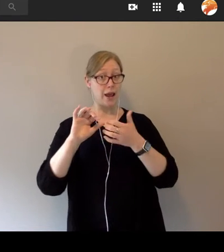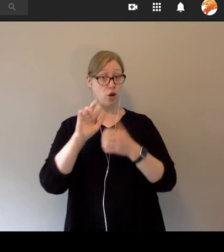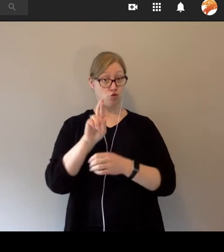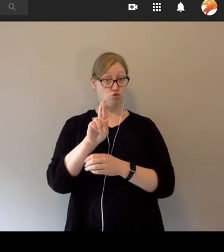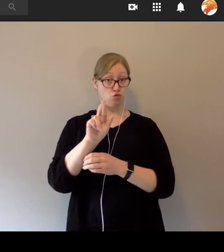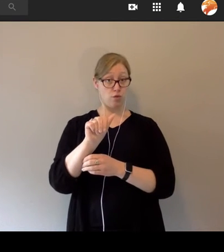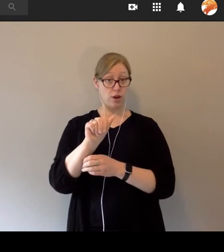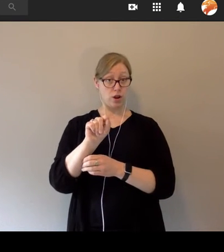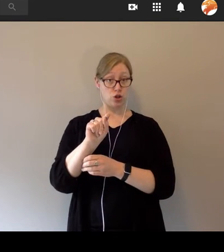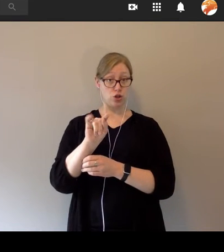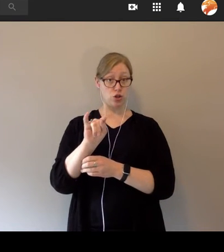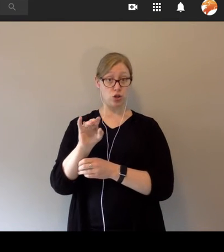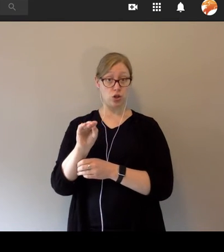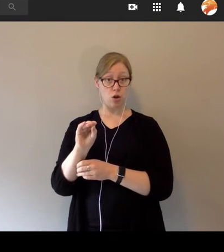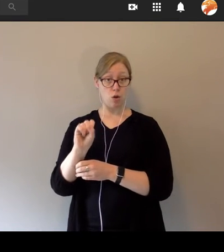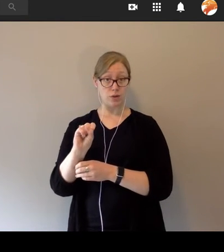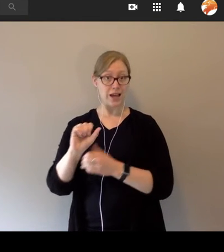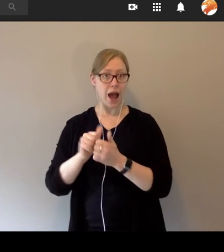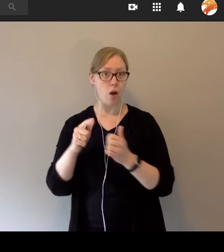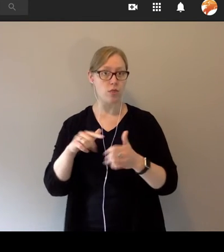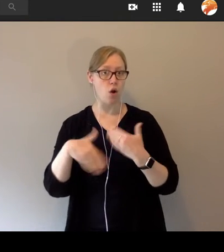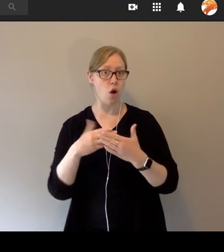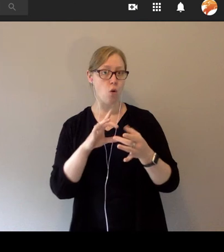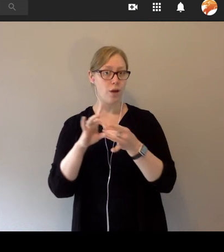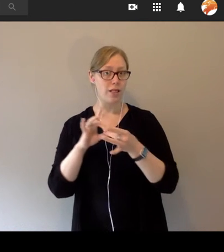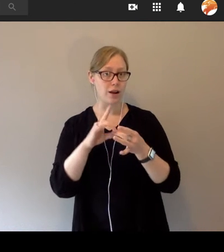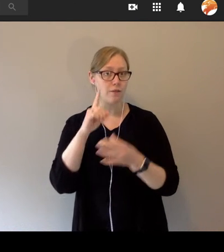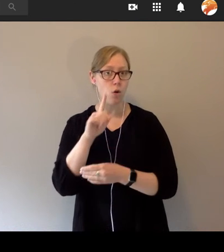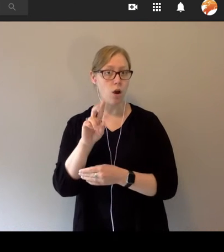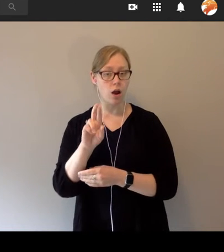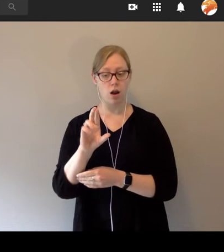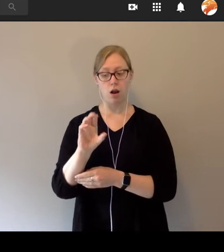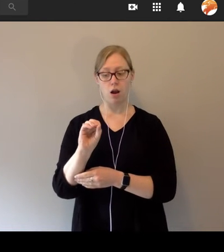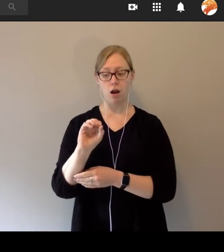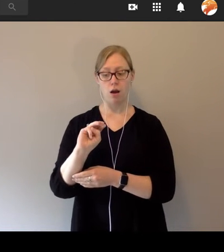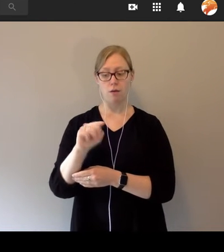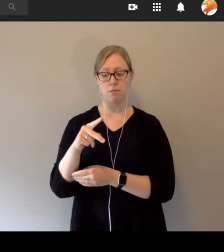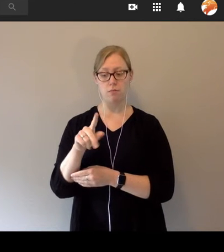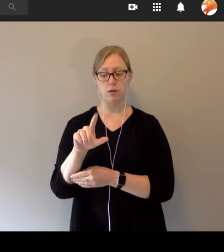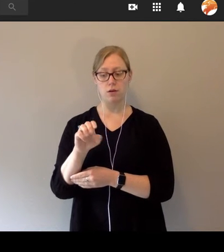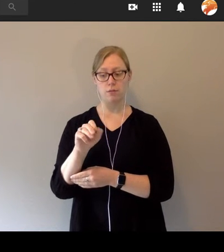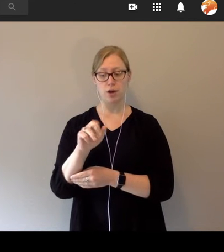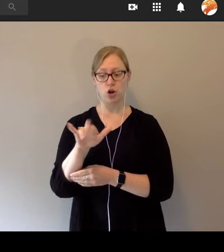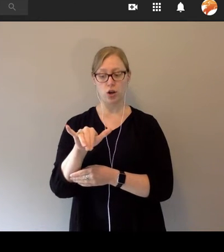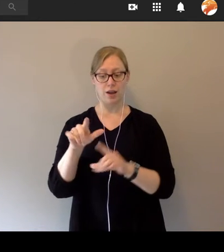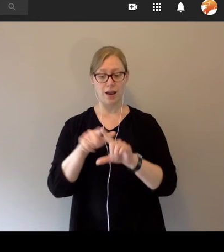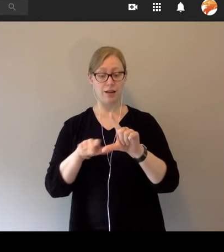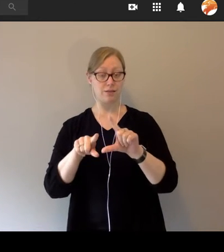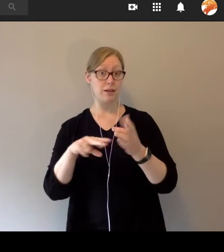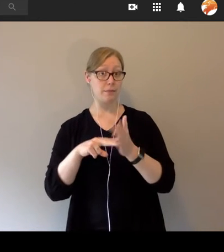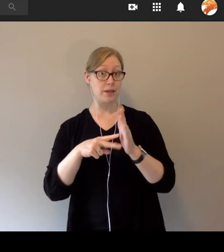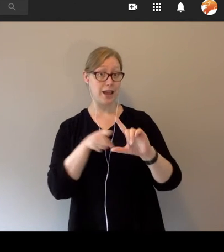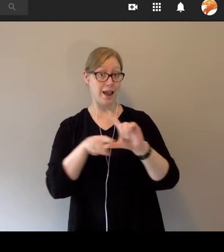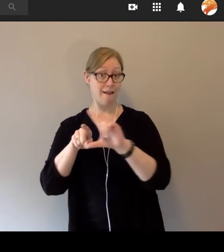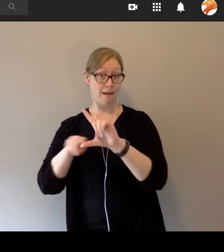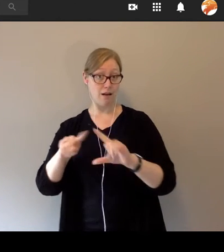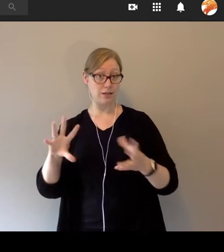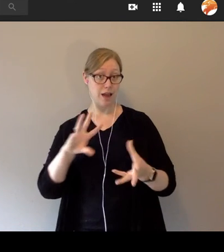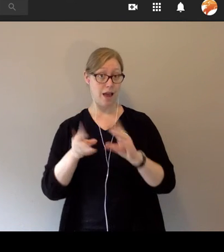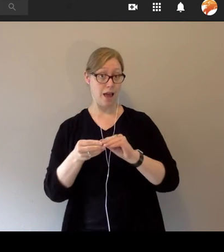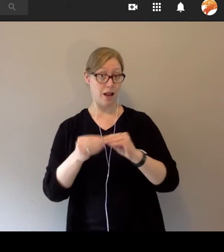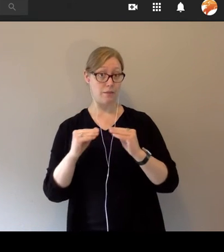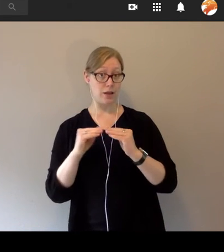at complementary angles. Remember, complementary angles are angles that add to 90 degrees. The second part is there are several angles